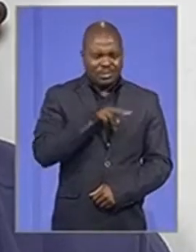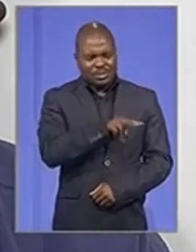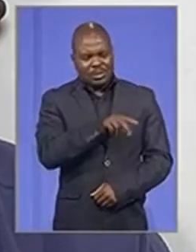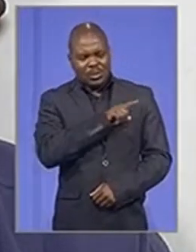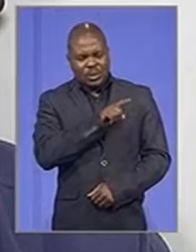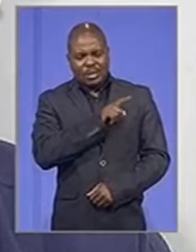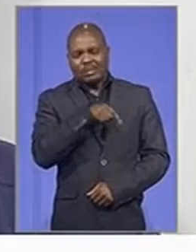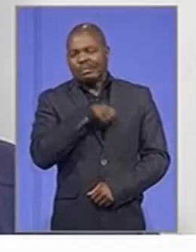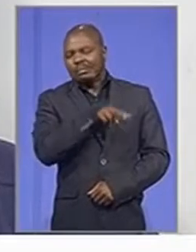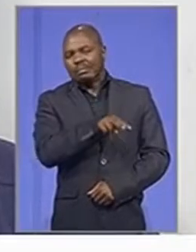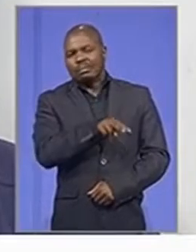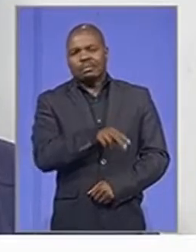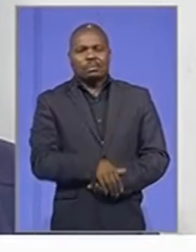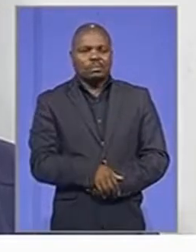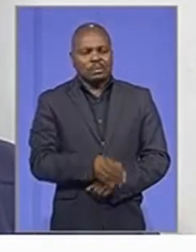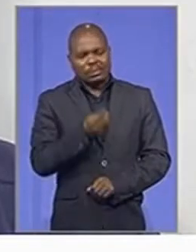udlile papa udlanga.